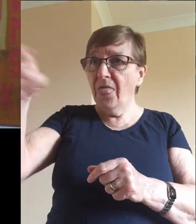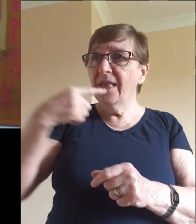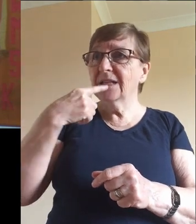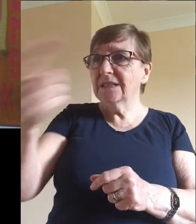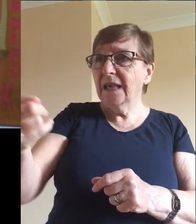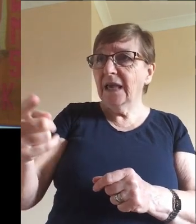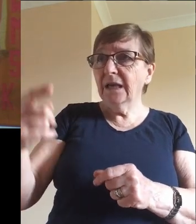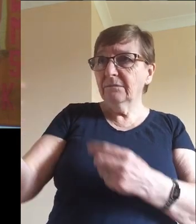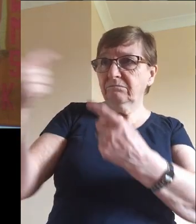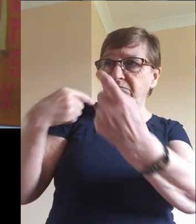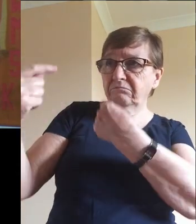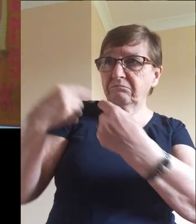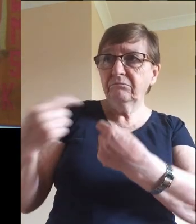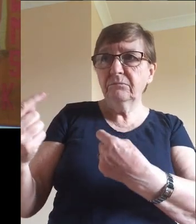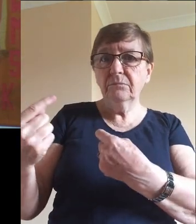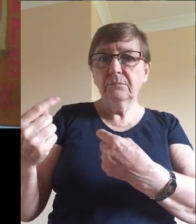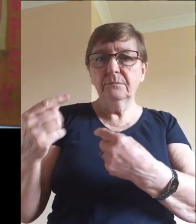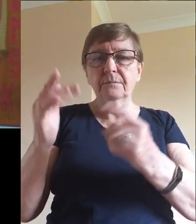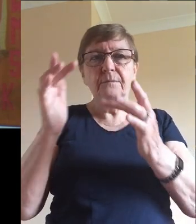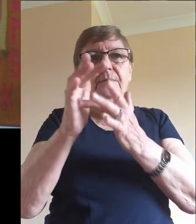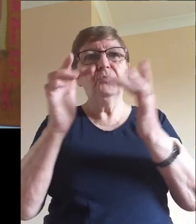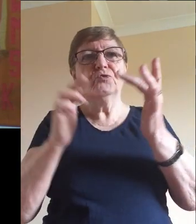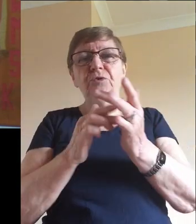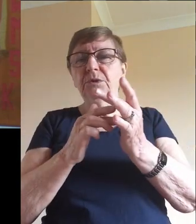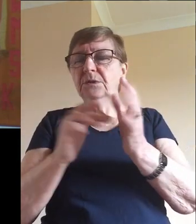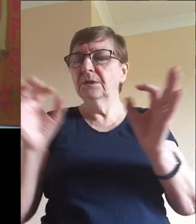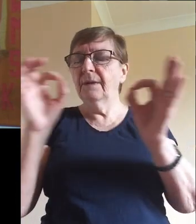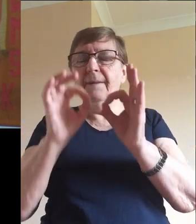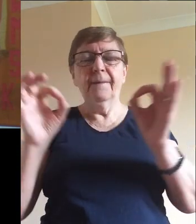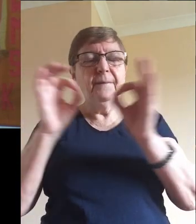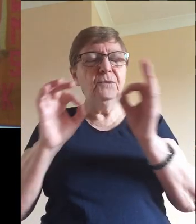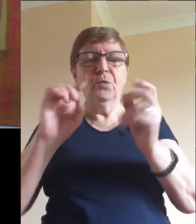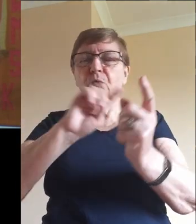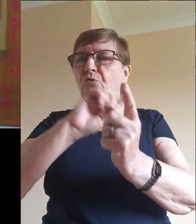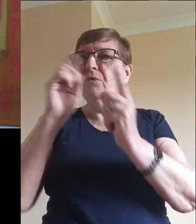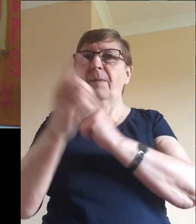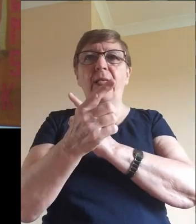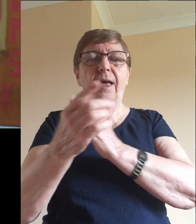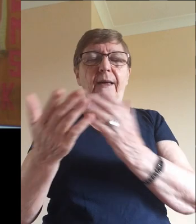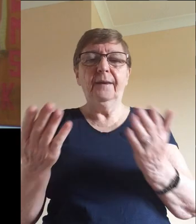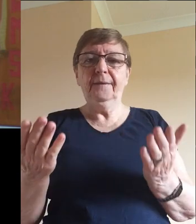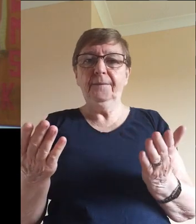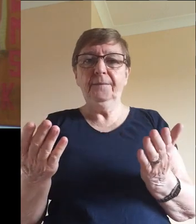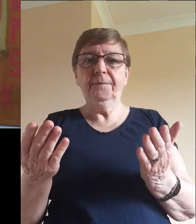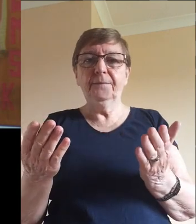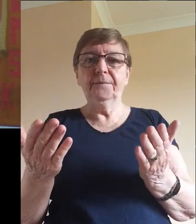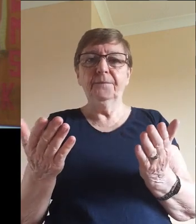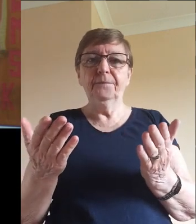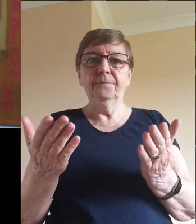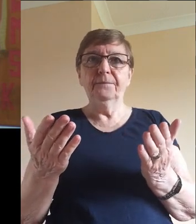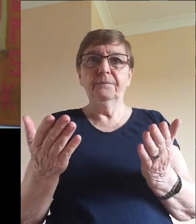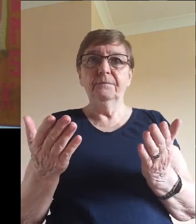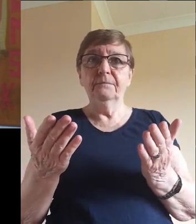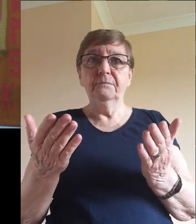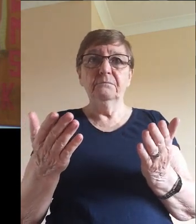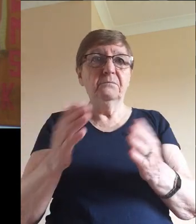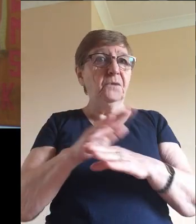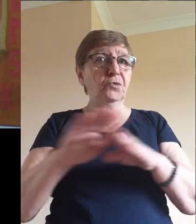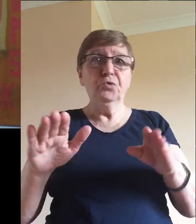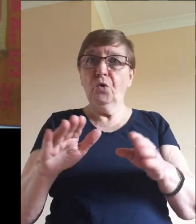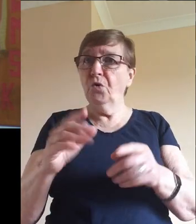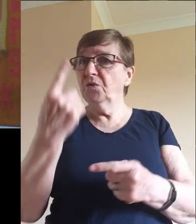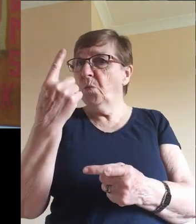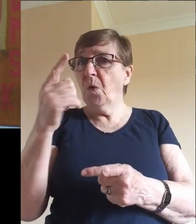you? But Jesus made no reply, not even to a single